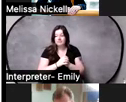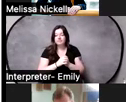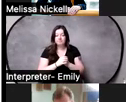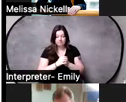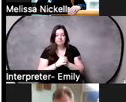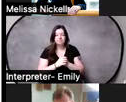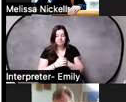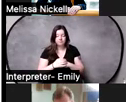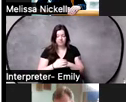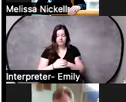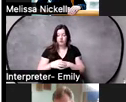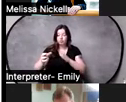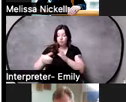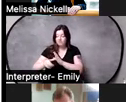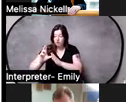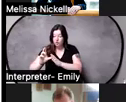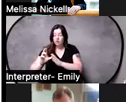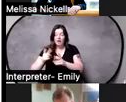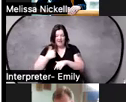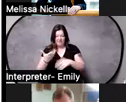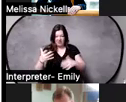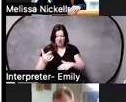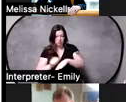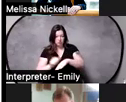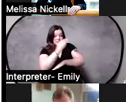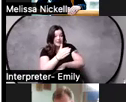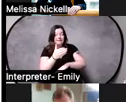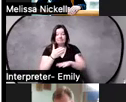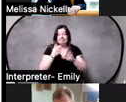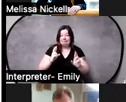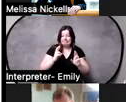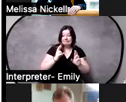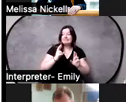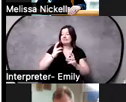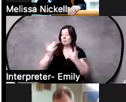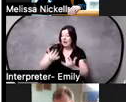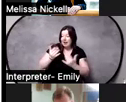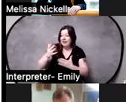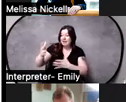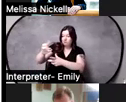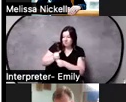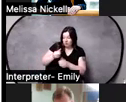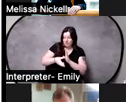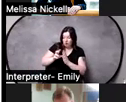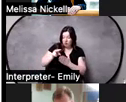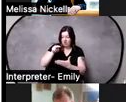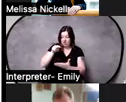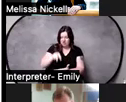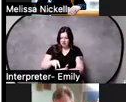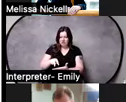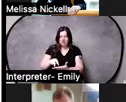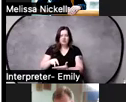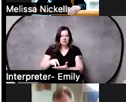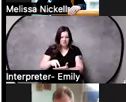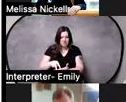can really be challenging. You put your heart and soul into a grant, you work on it for months, you send it in, and you get